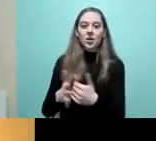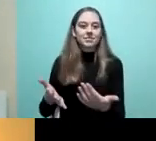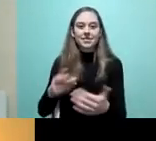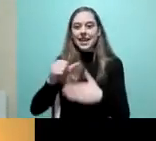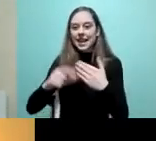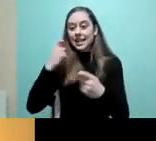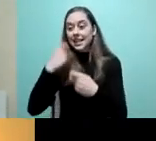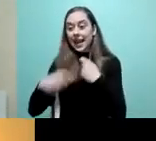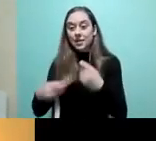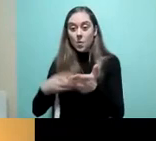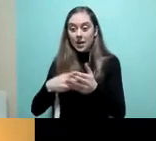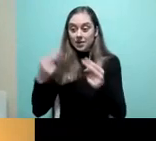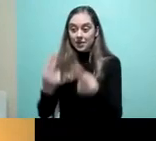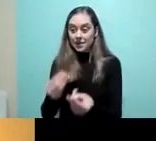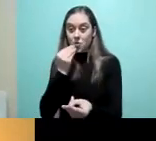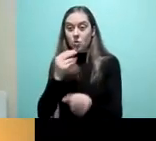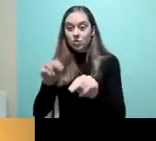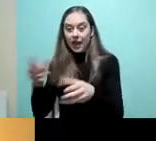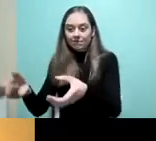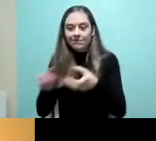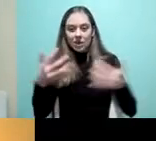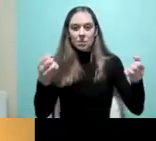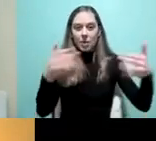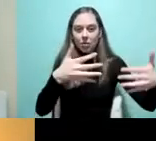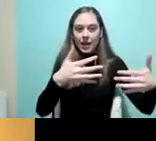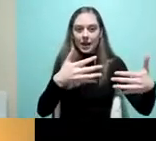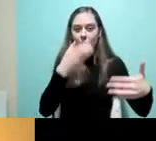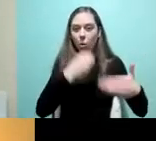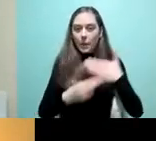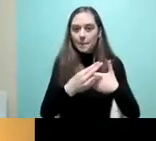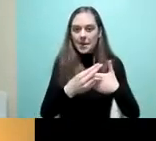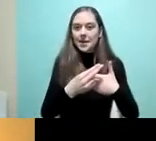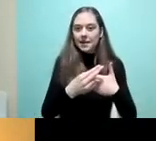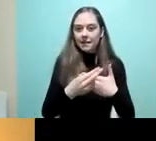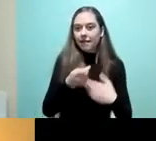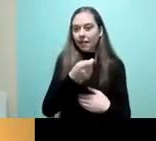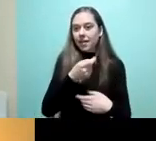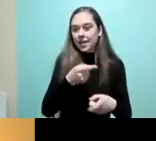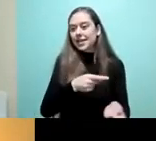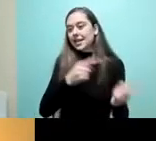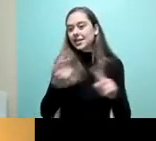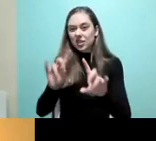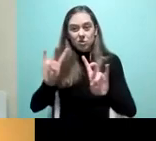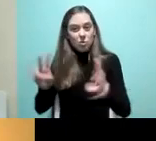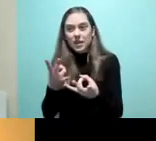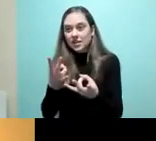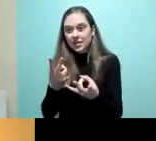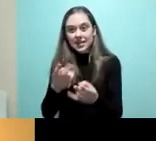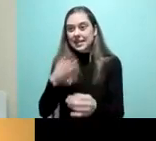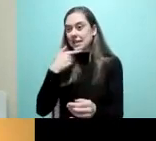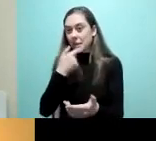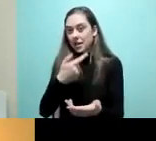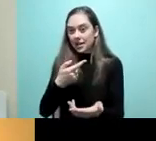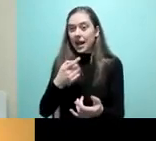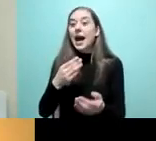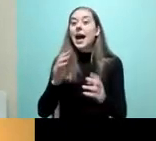sorted. You know what I mean? And this stuff helps you to maintain a healthier lifestyle. Why? Because it stops you from